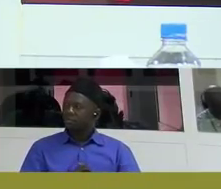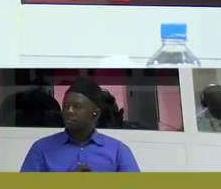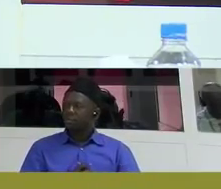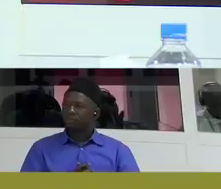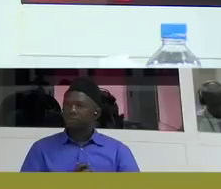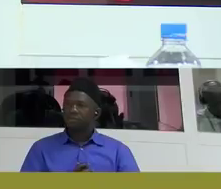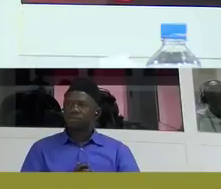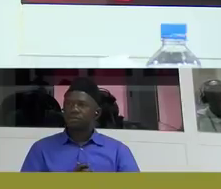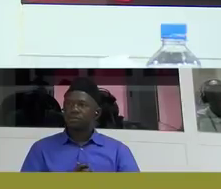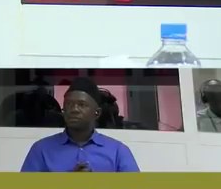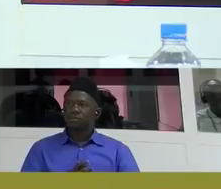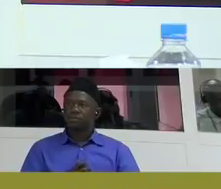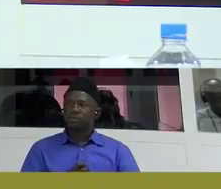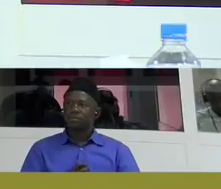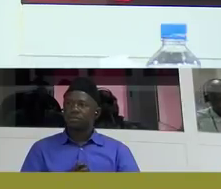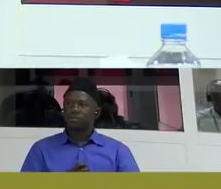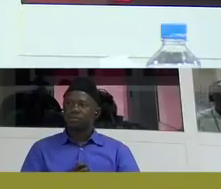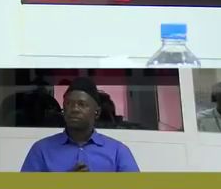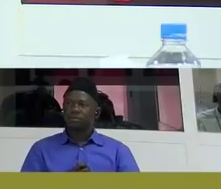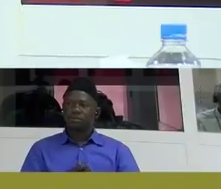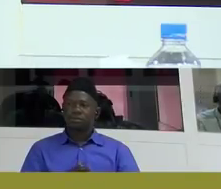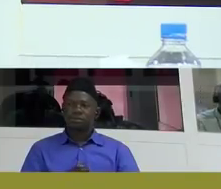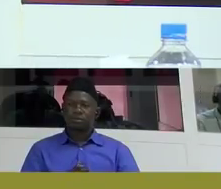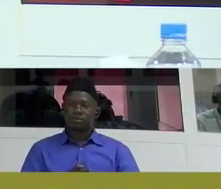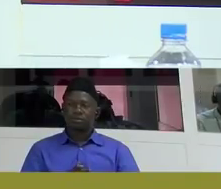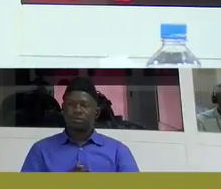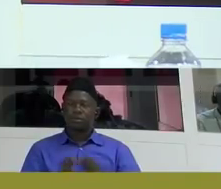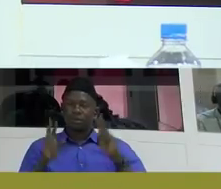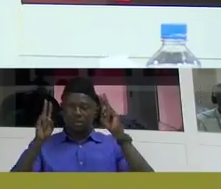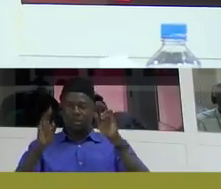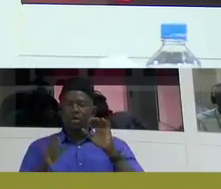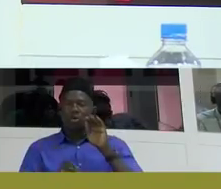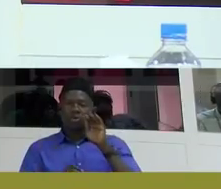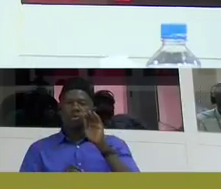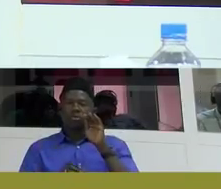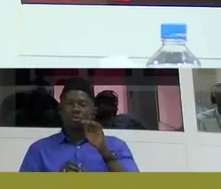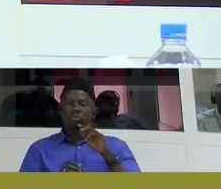this meeting, which was the first Gambia